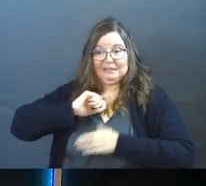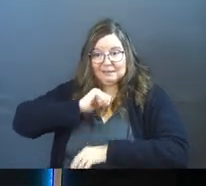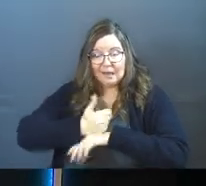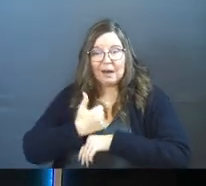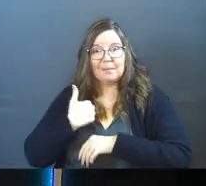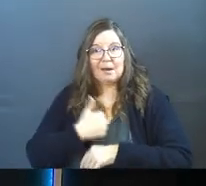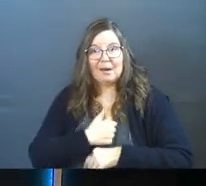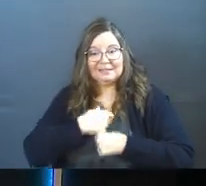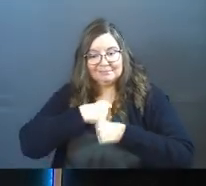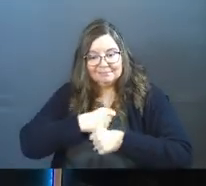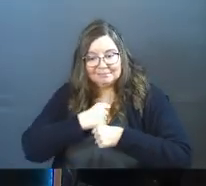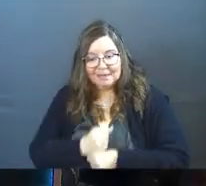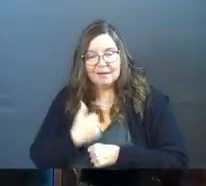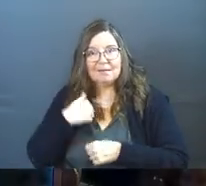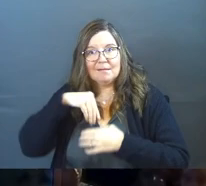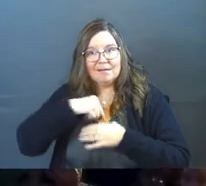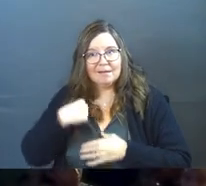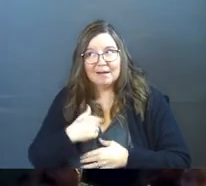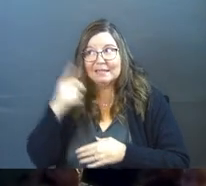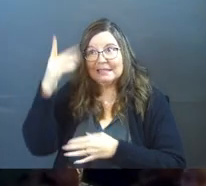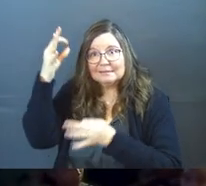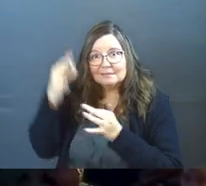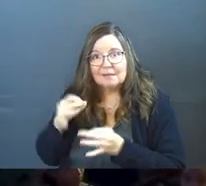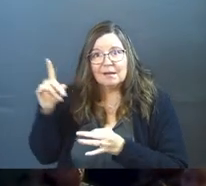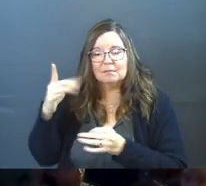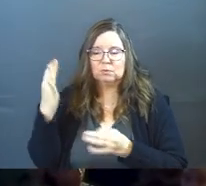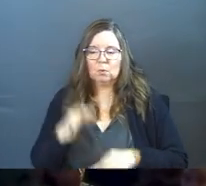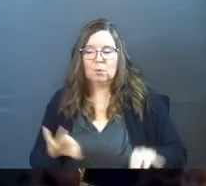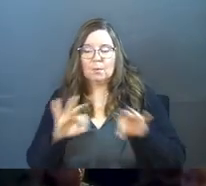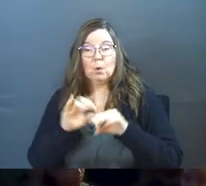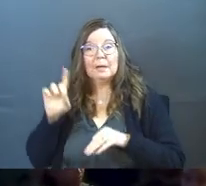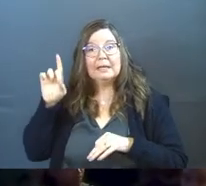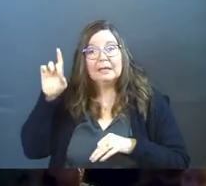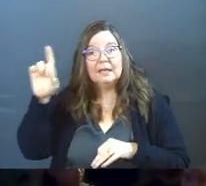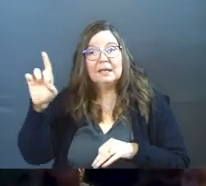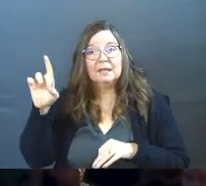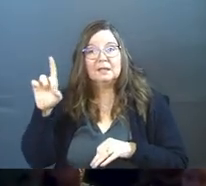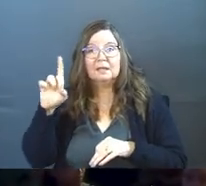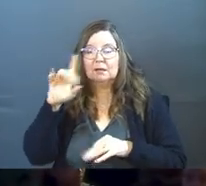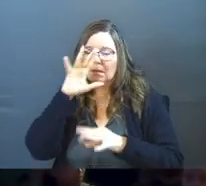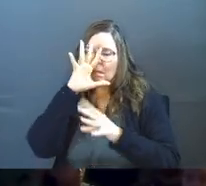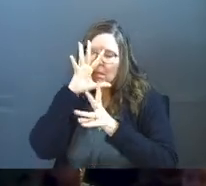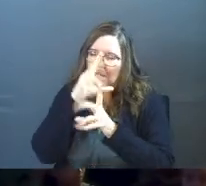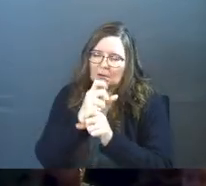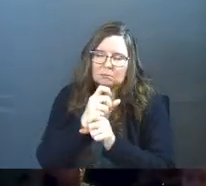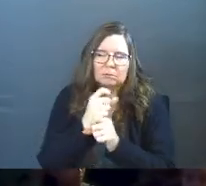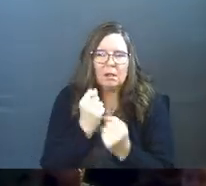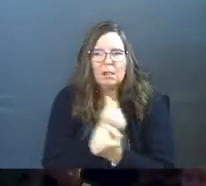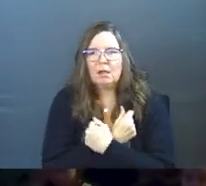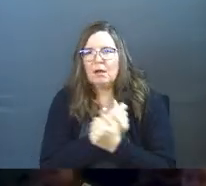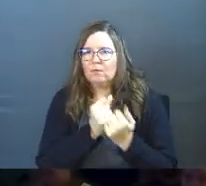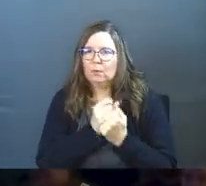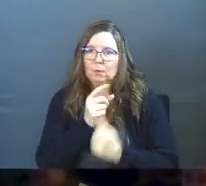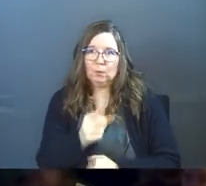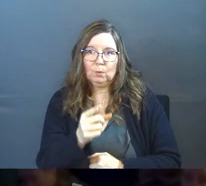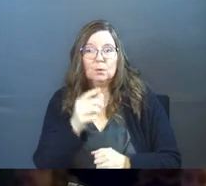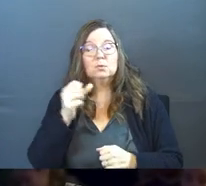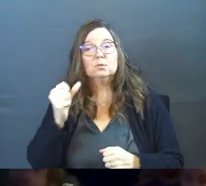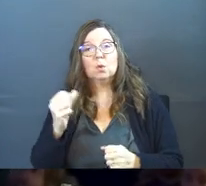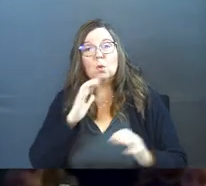hardwired that. He decided that. So it's important because he is so in love with you. And